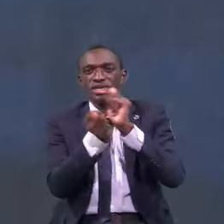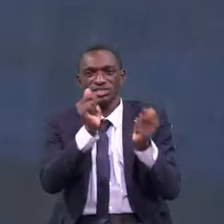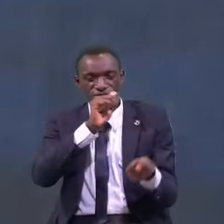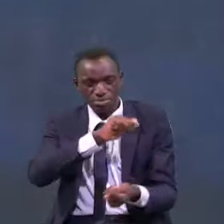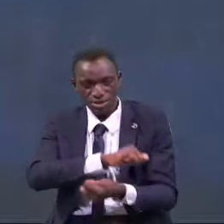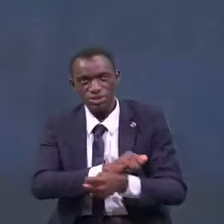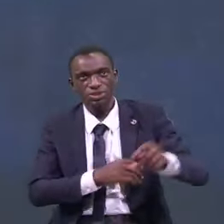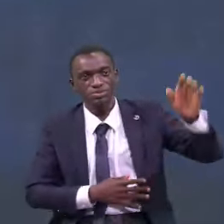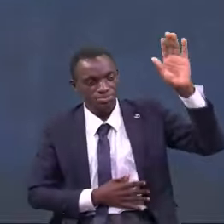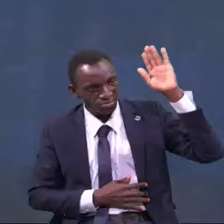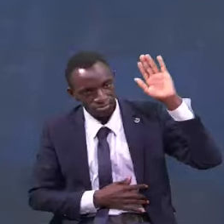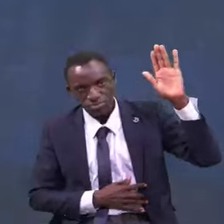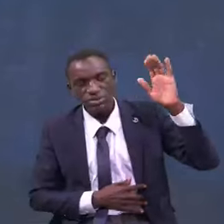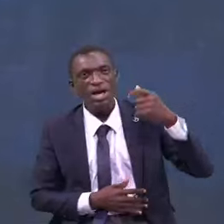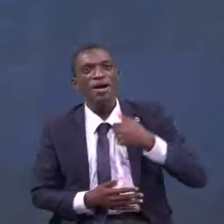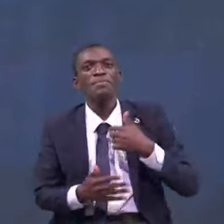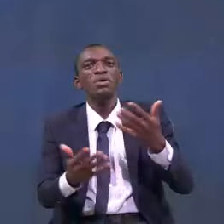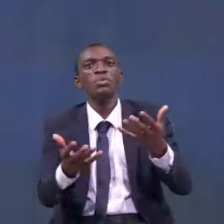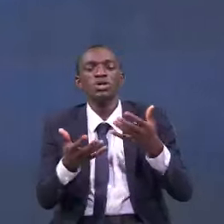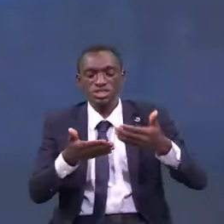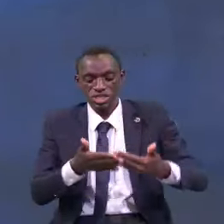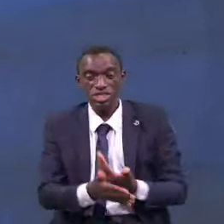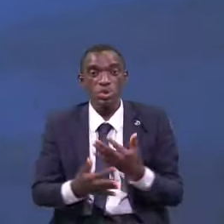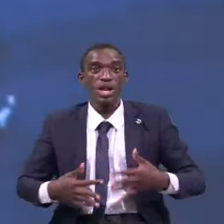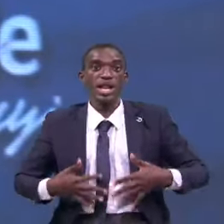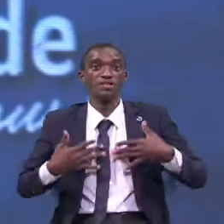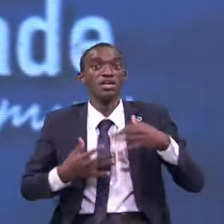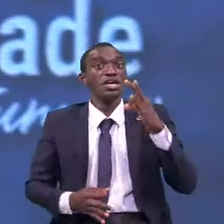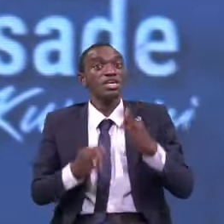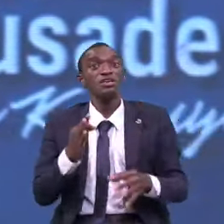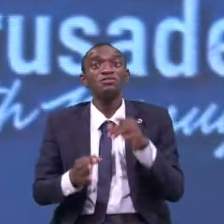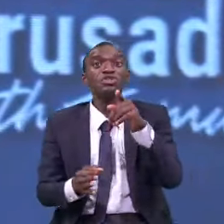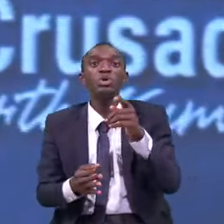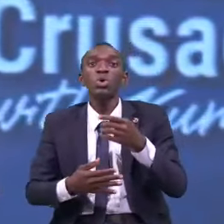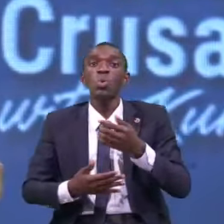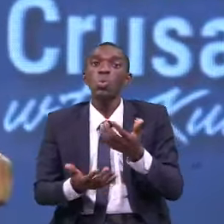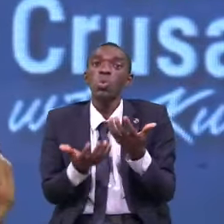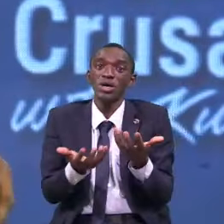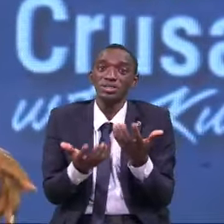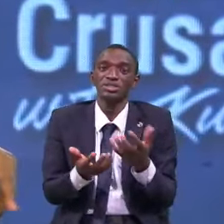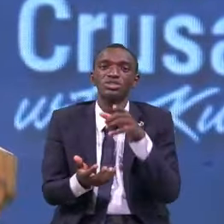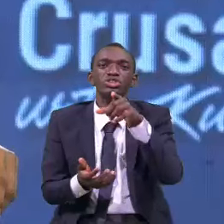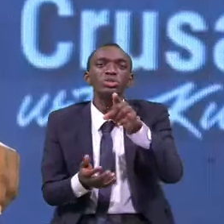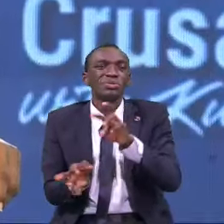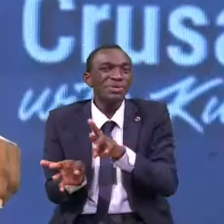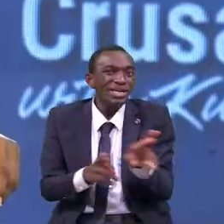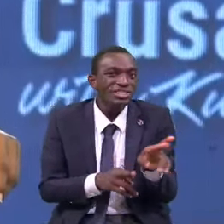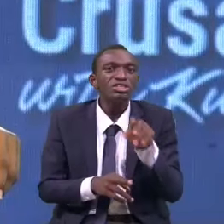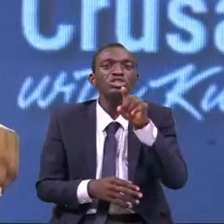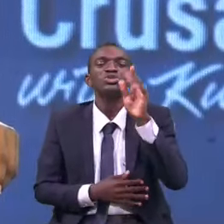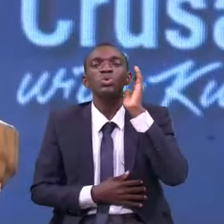life. If you be willing, if you be ready and obedient, you shall eat the good of the land.